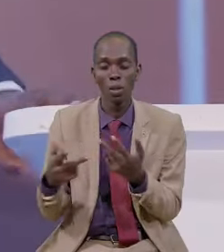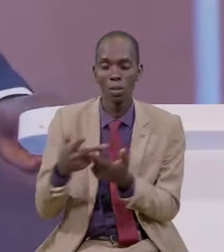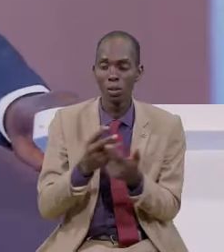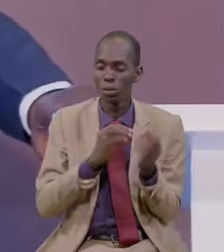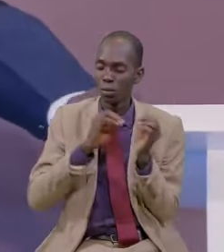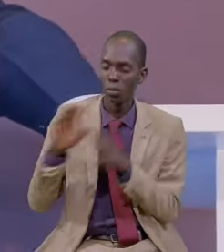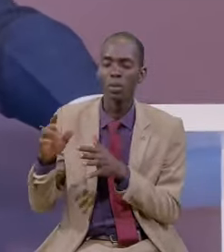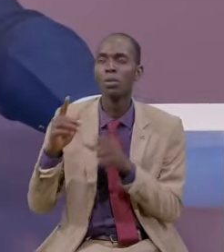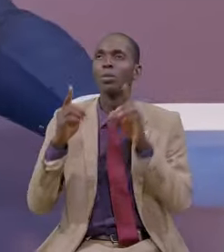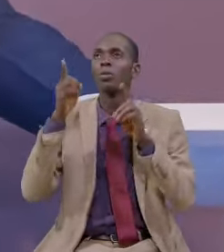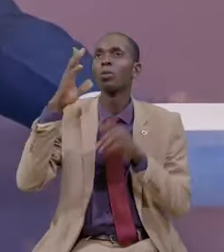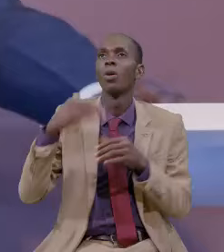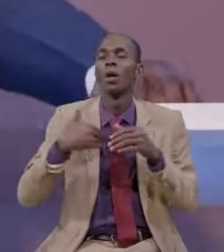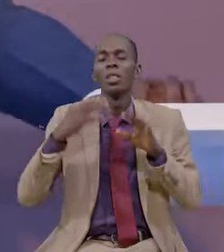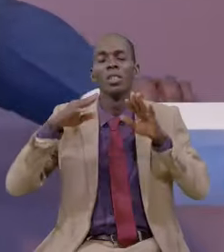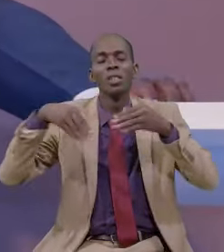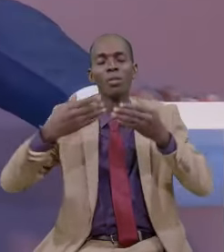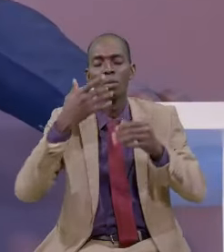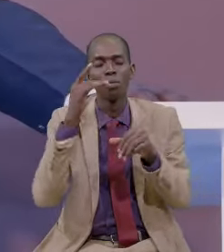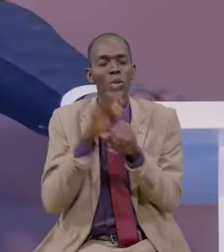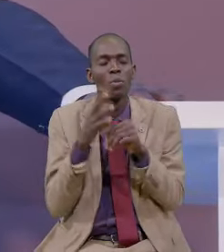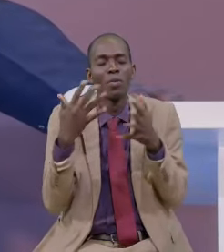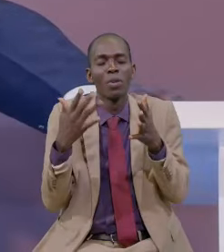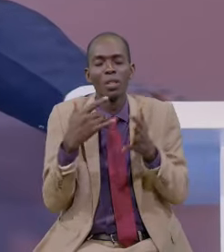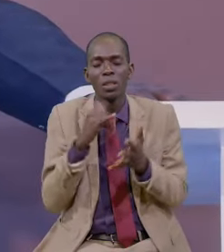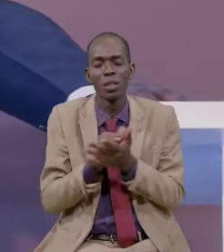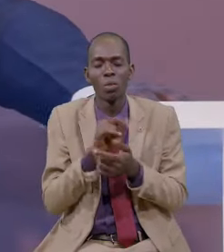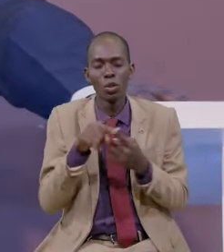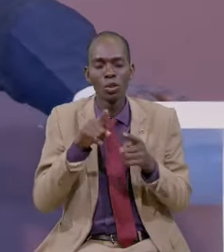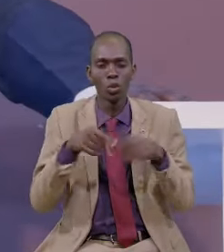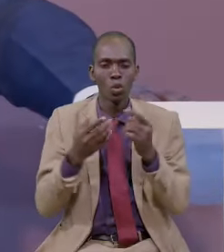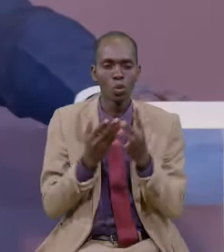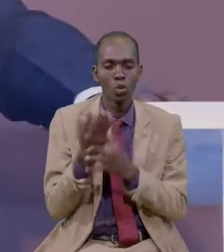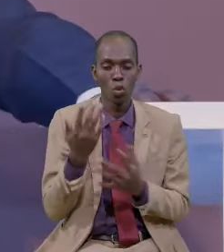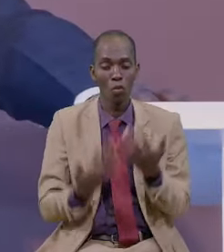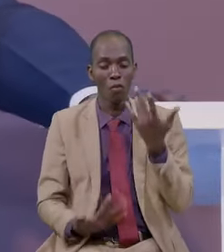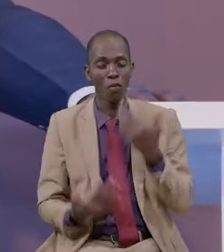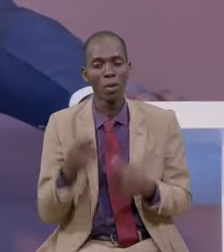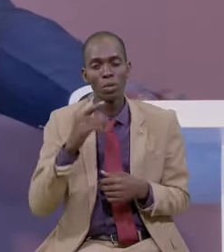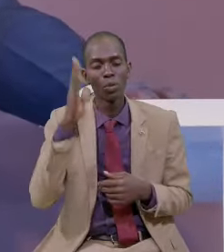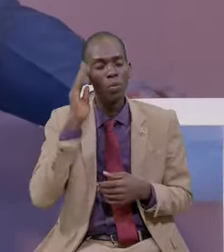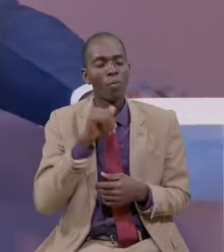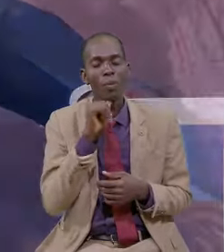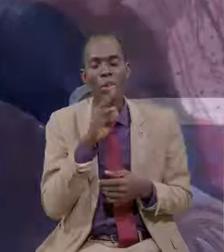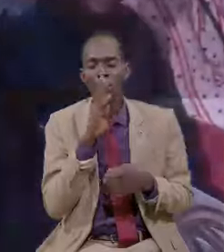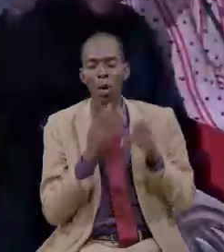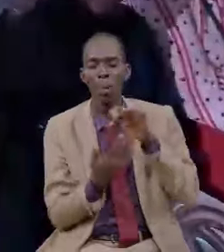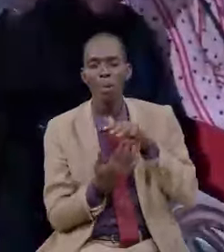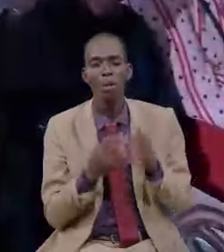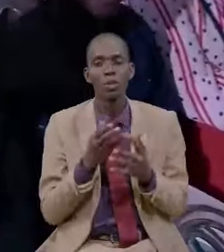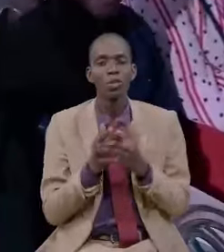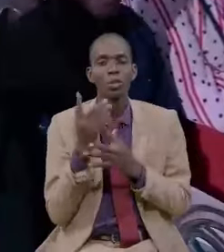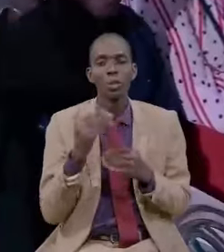promise already, when you go through fire, you will not be burnt. And through the rivers, you will not be drowned.